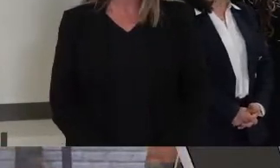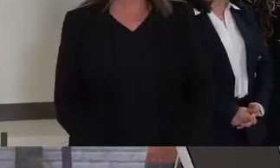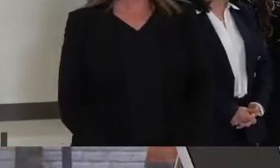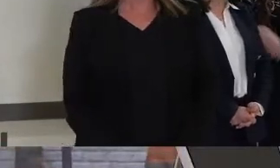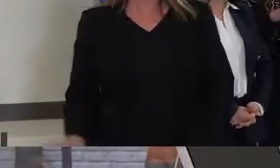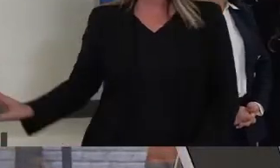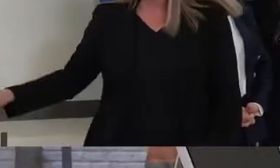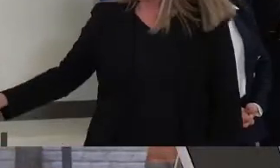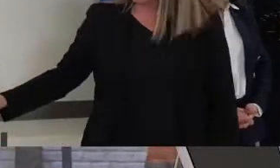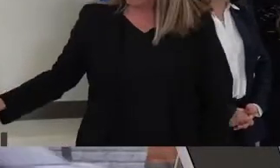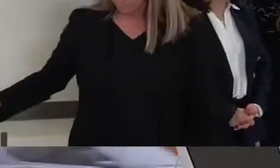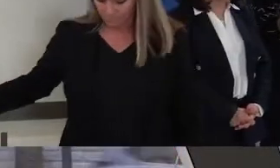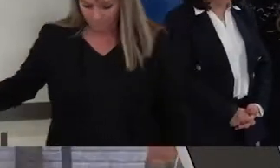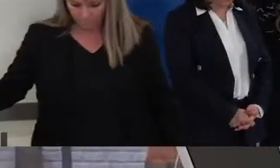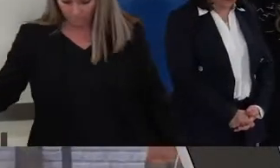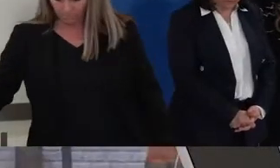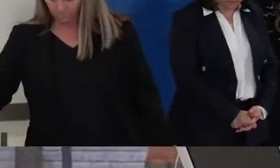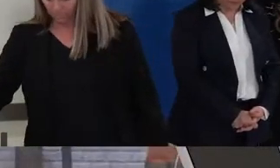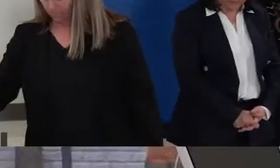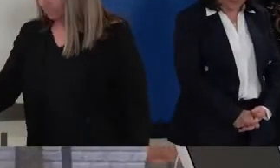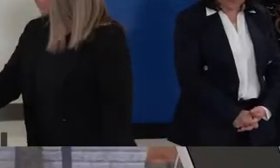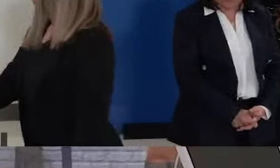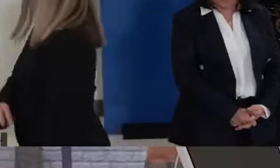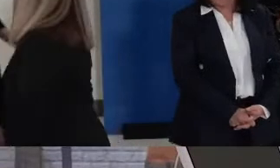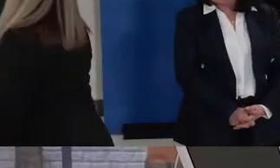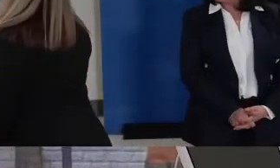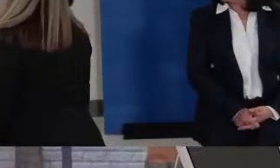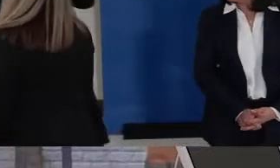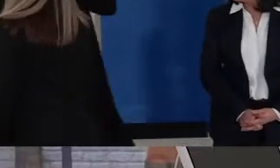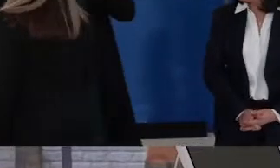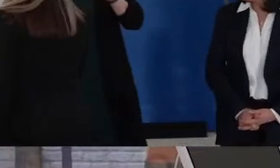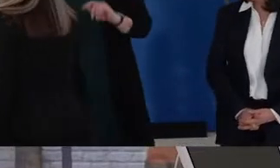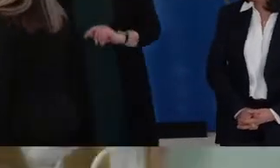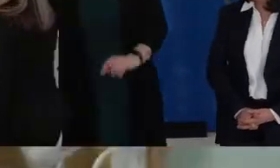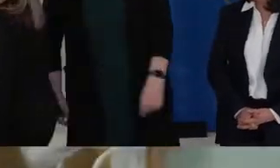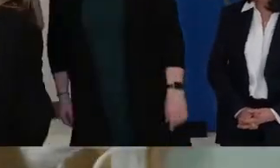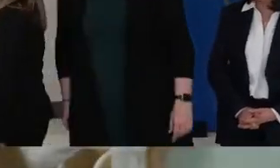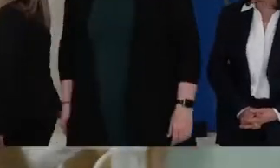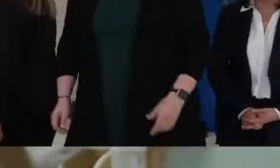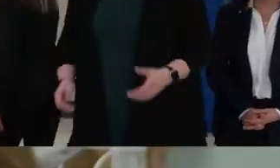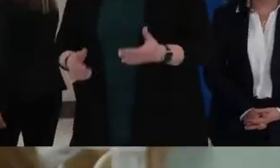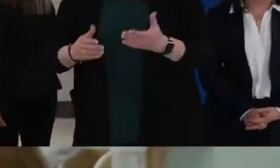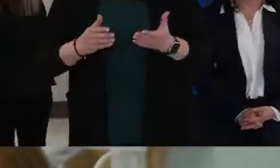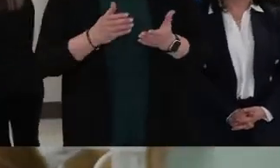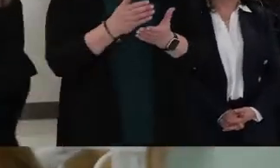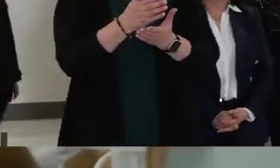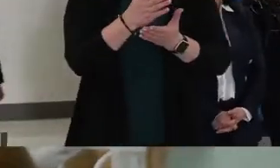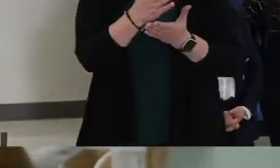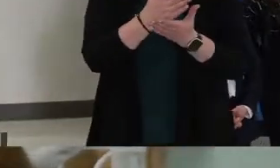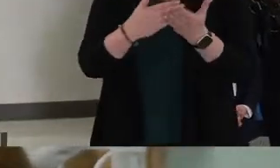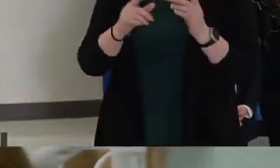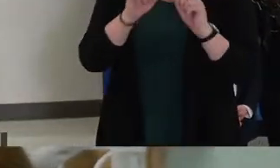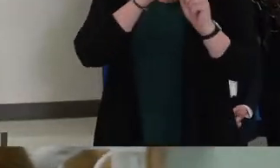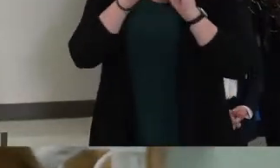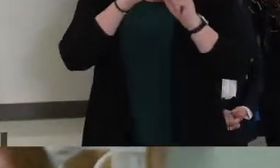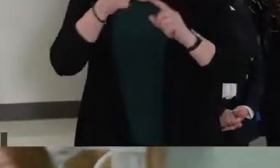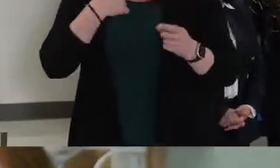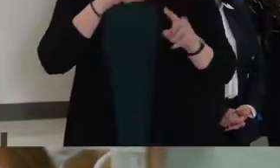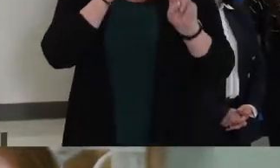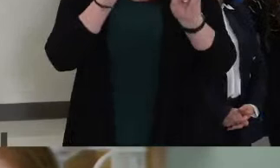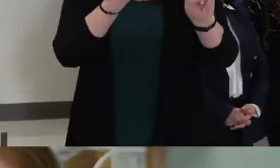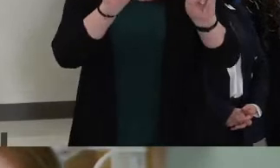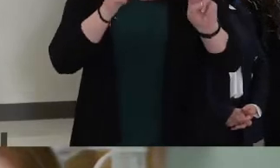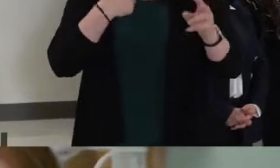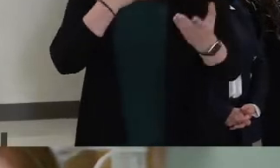So just to be really concrete also, there's a part of this conversation we haven't had. I'm looking forward to having it, which is